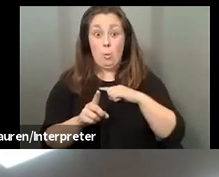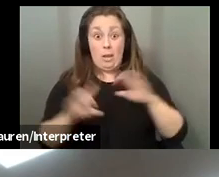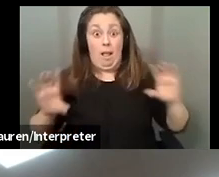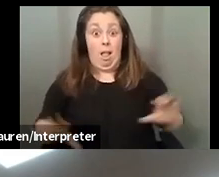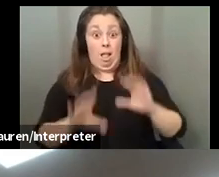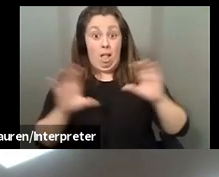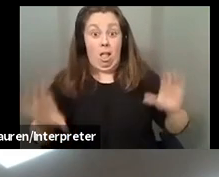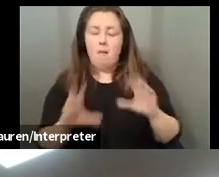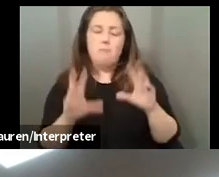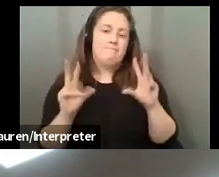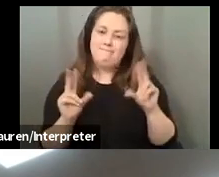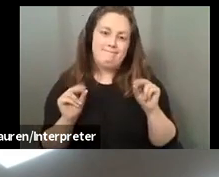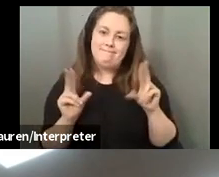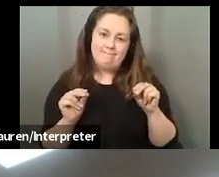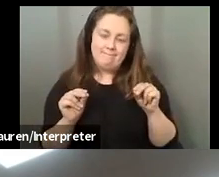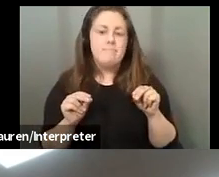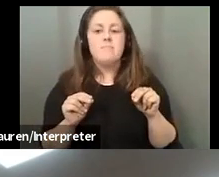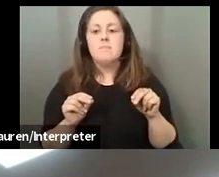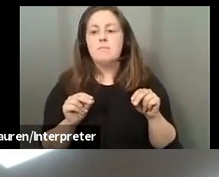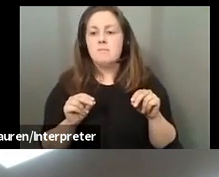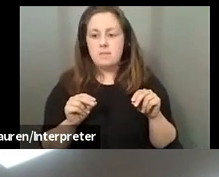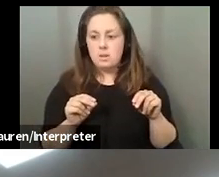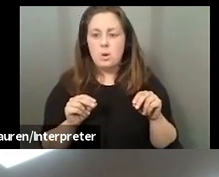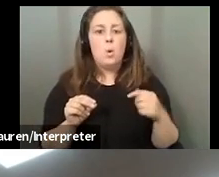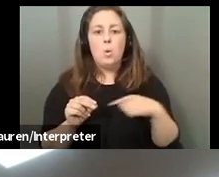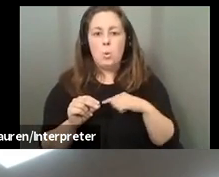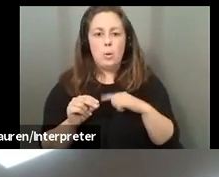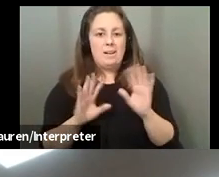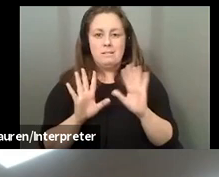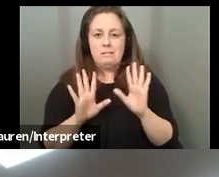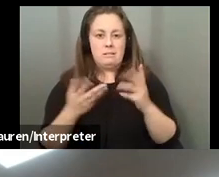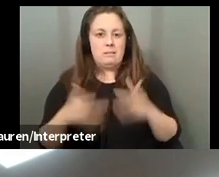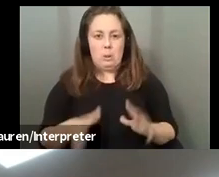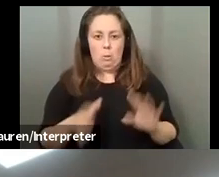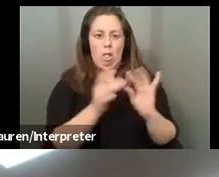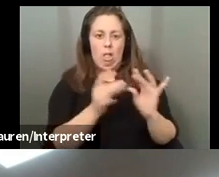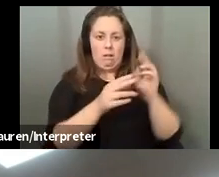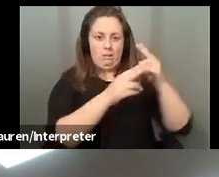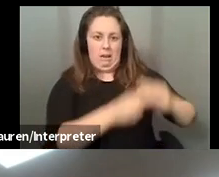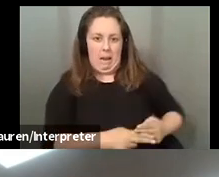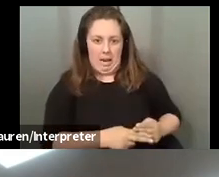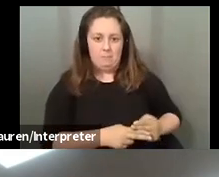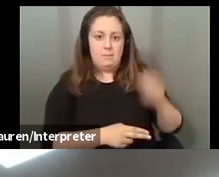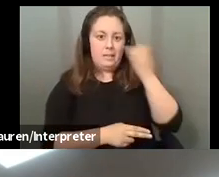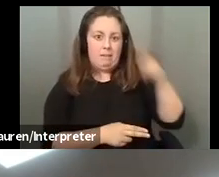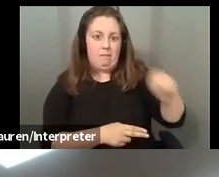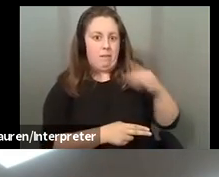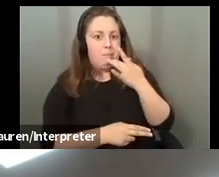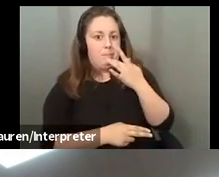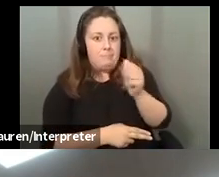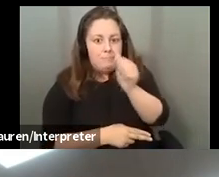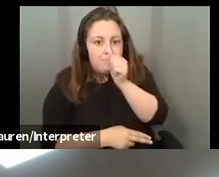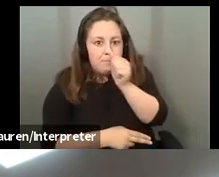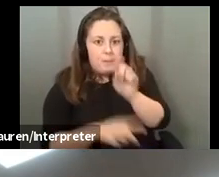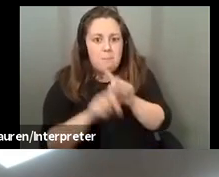yeah, we refrain from doing the names just to not, like, in case the student doesn't want it, but those are actual, like, from kids, you know, to get everyone involved. It's not just